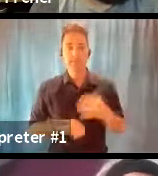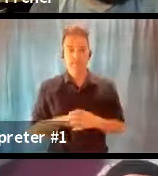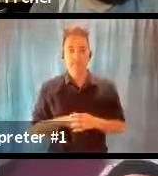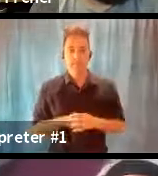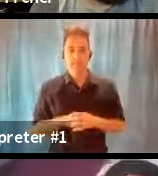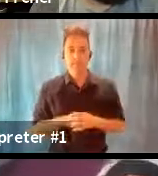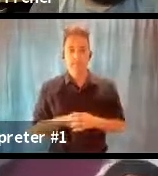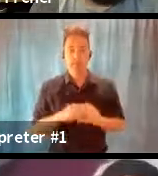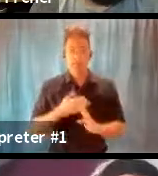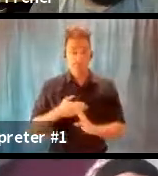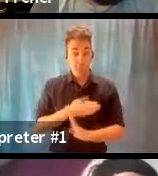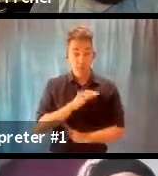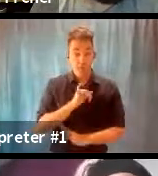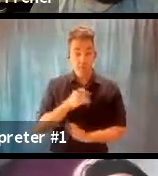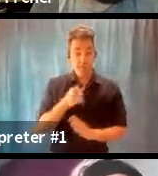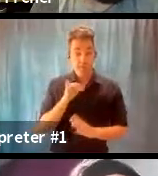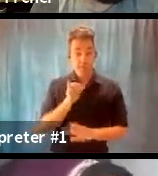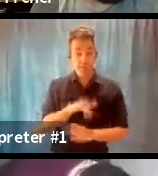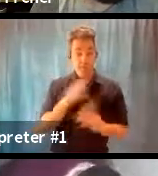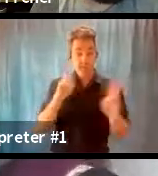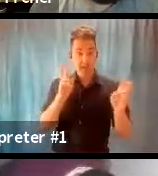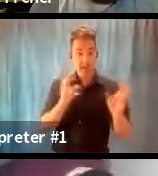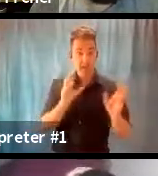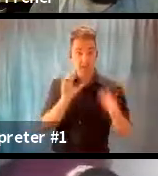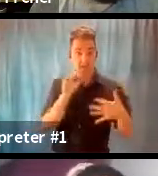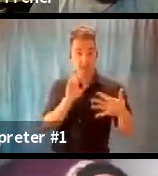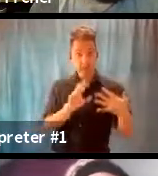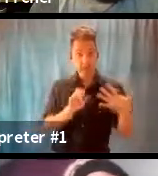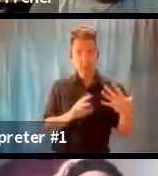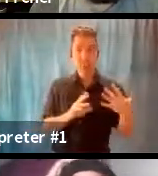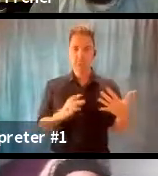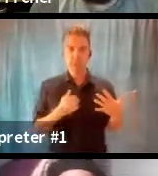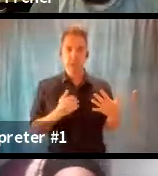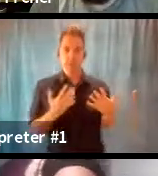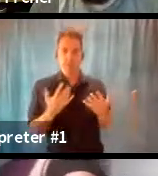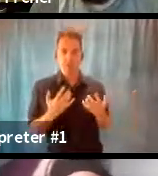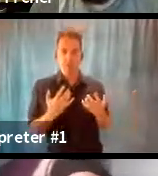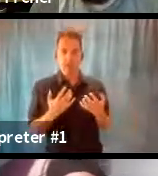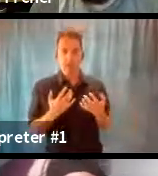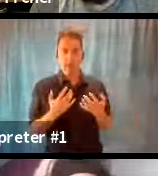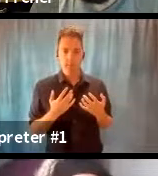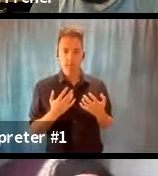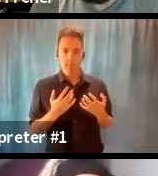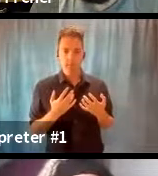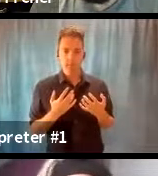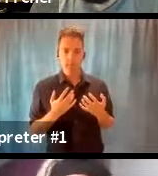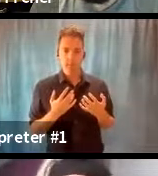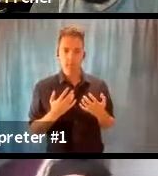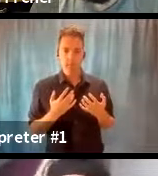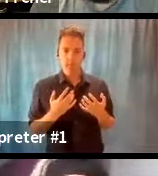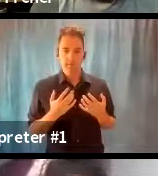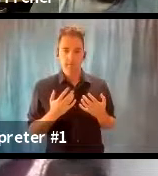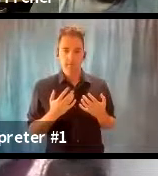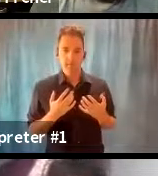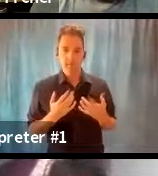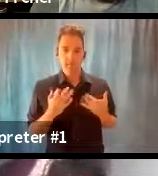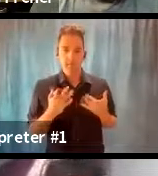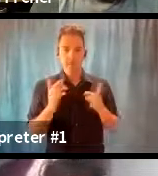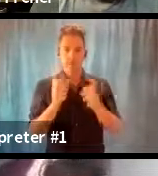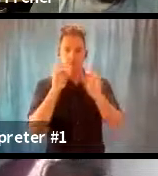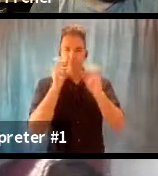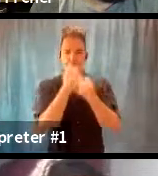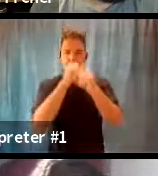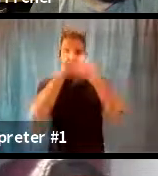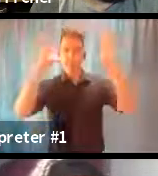relief package, which the SAB is recommending, I want to zoom out for a second. As you know,